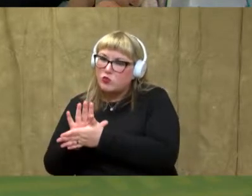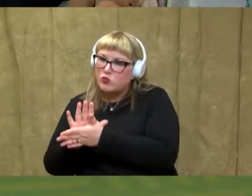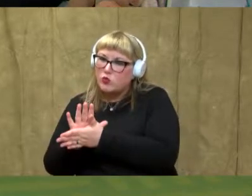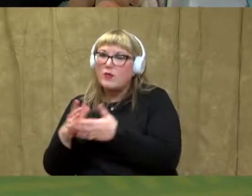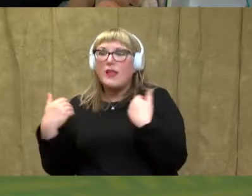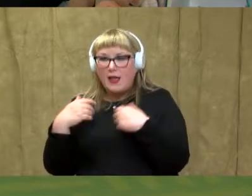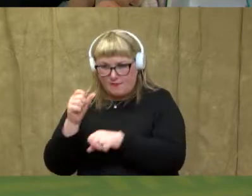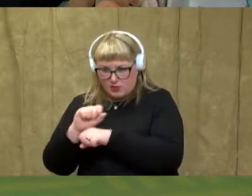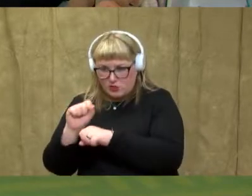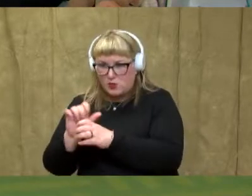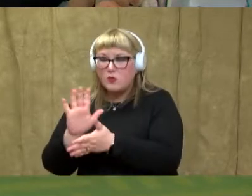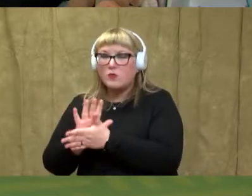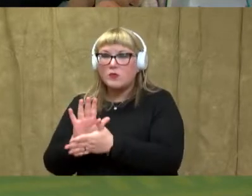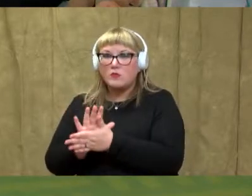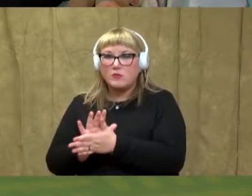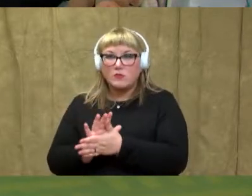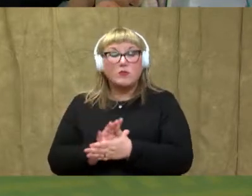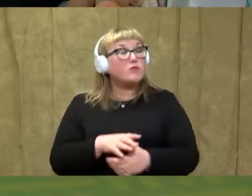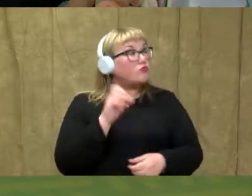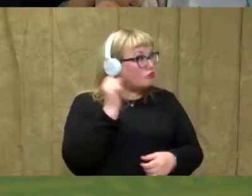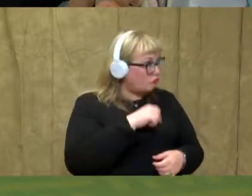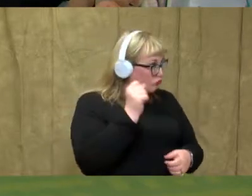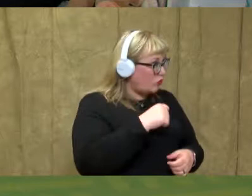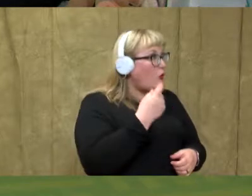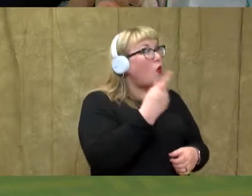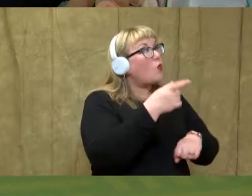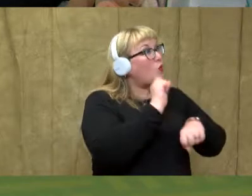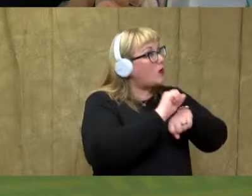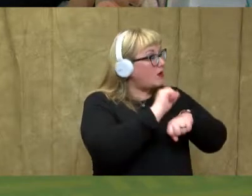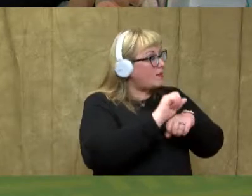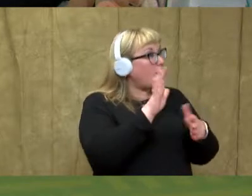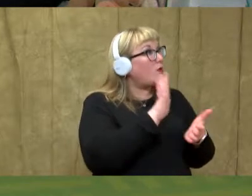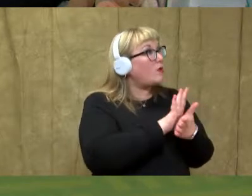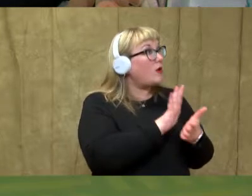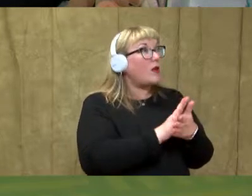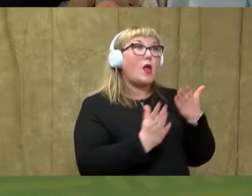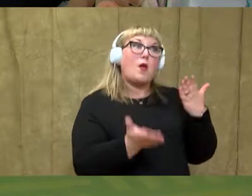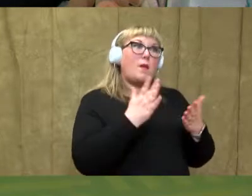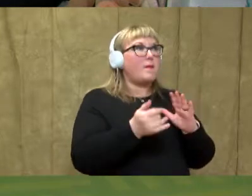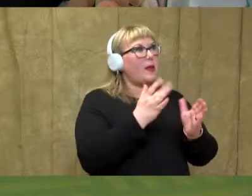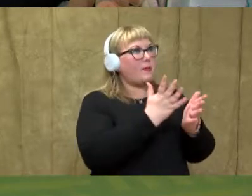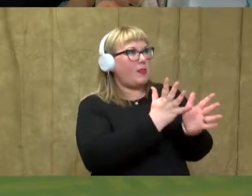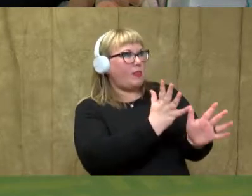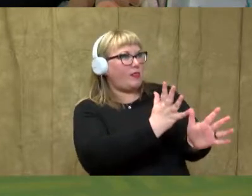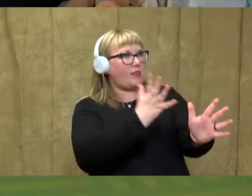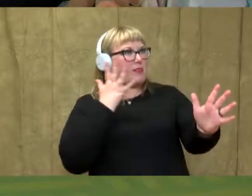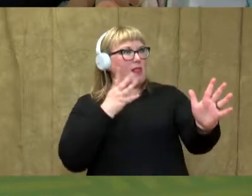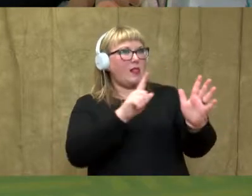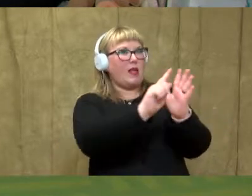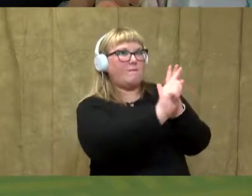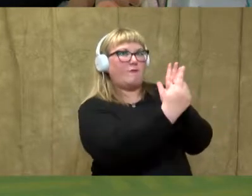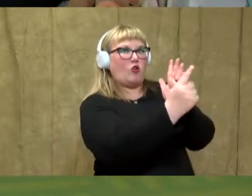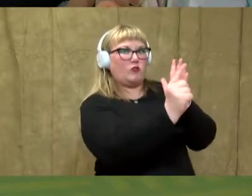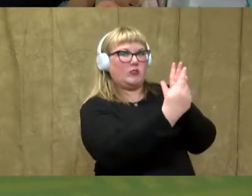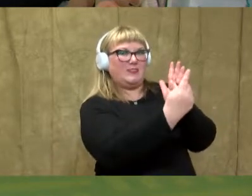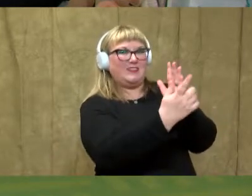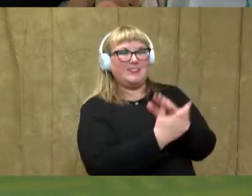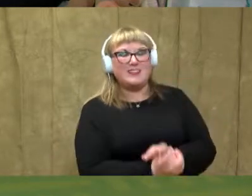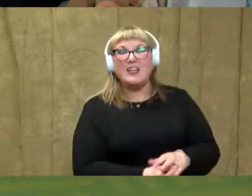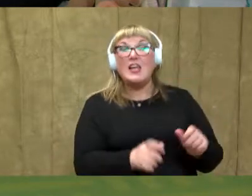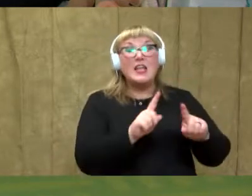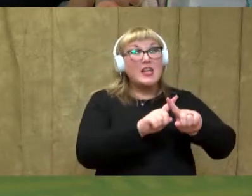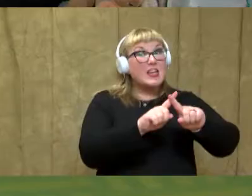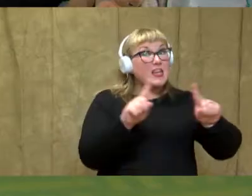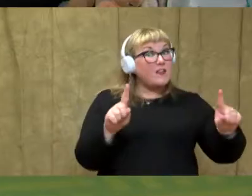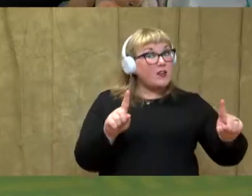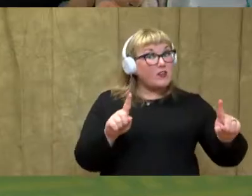jobs at school Yes, too. you have, yes, guys, one of our jobs at school may be the line leader. So even though that we're not practicing